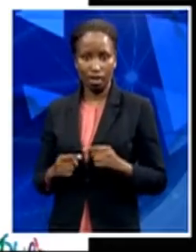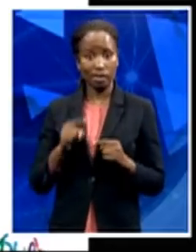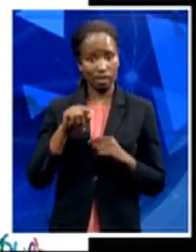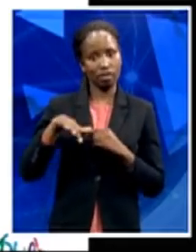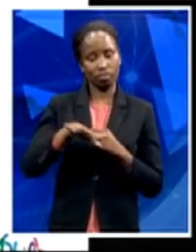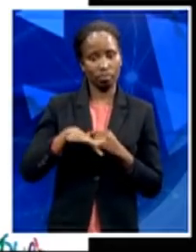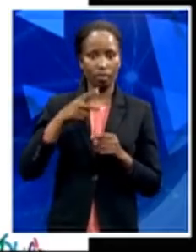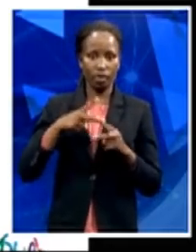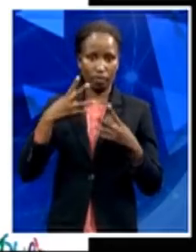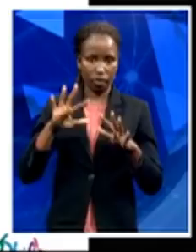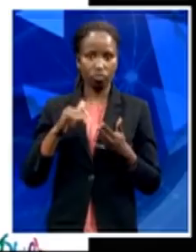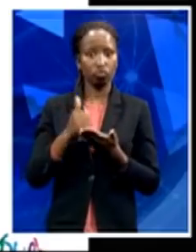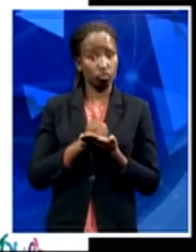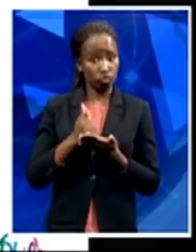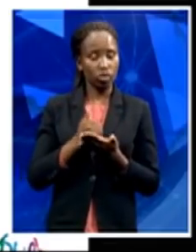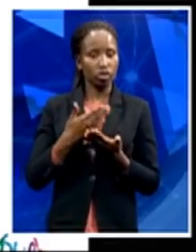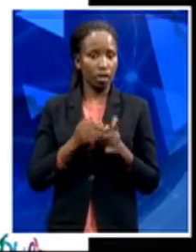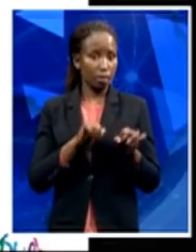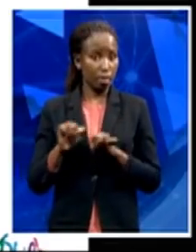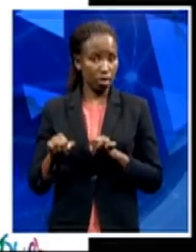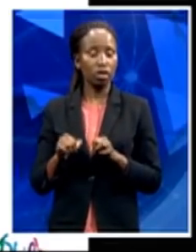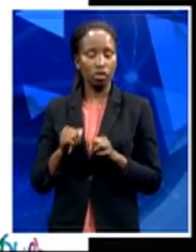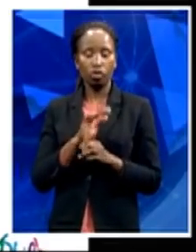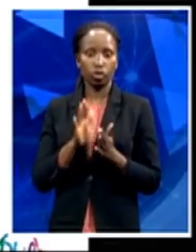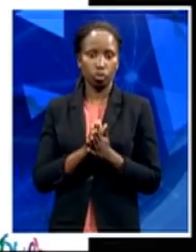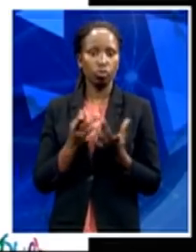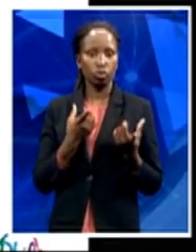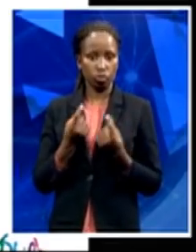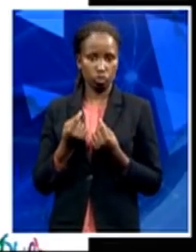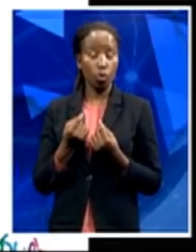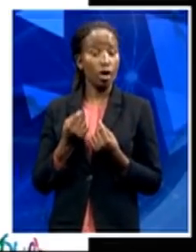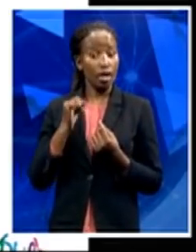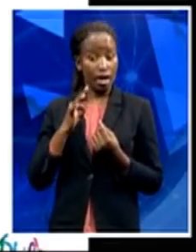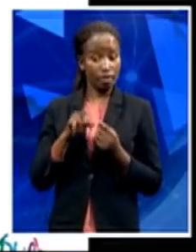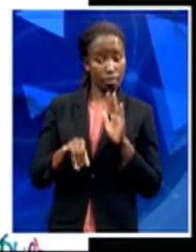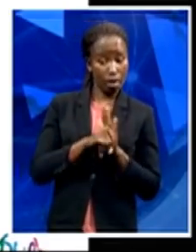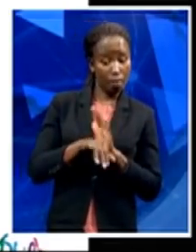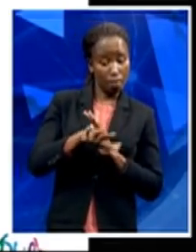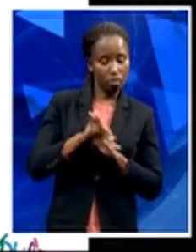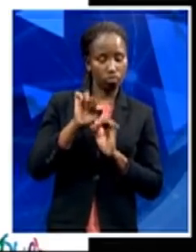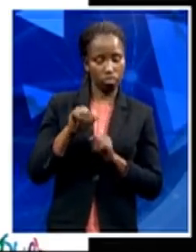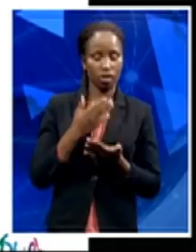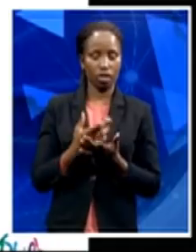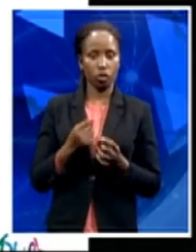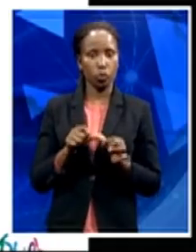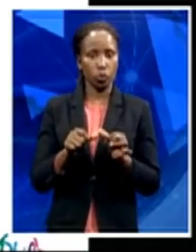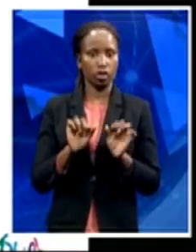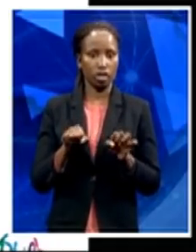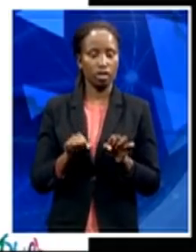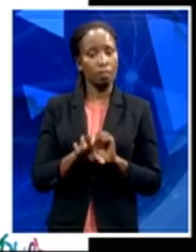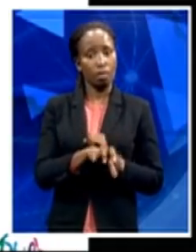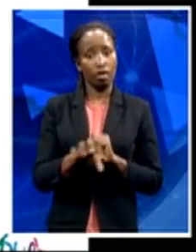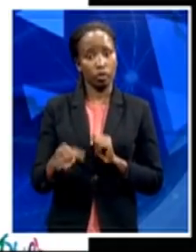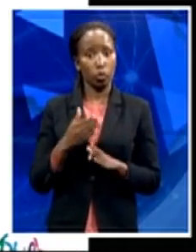is being fast-tracked once a site is identified. And provinces are working with GEMS and